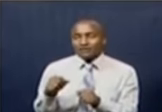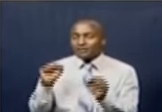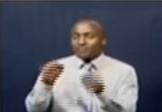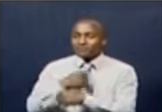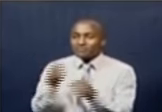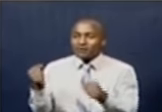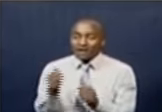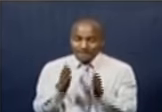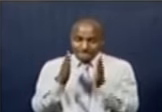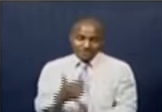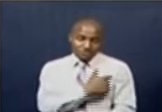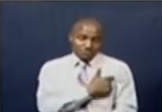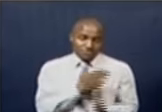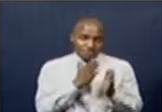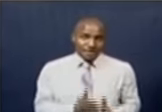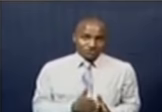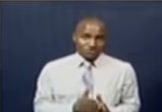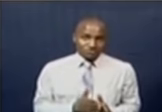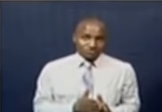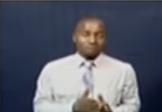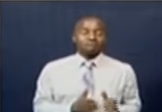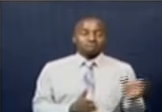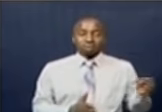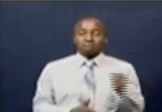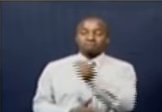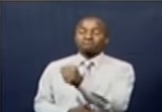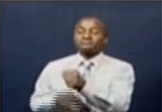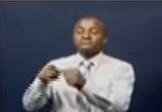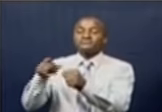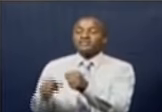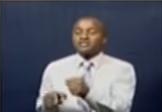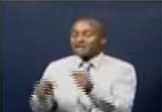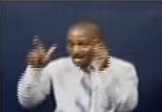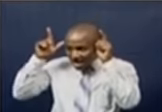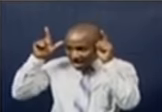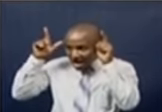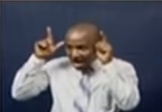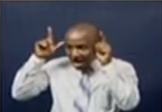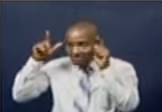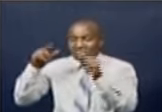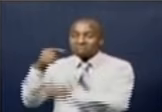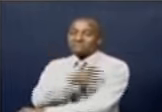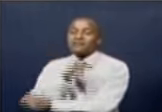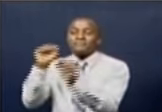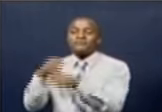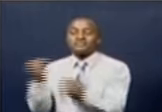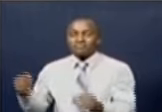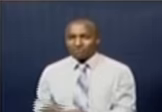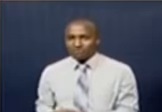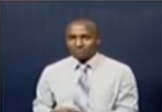doctor for people to treat cows, mm-hmm, or a veterinary.